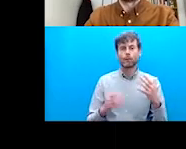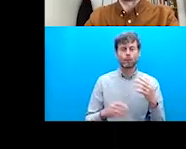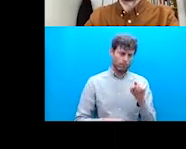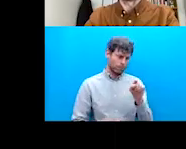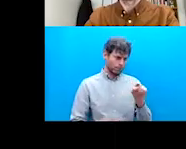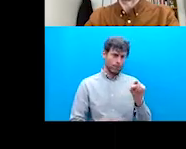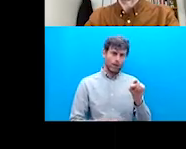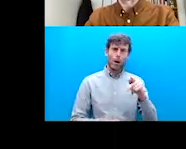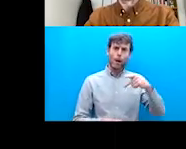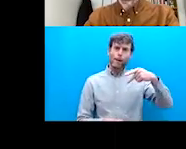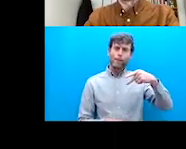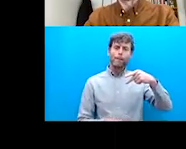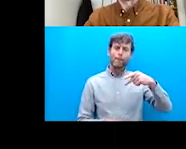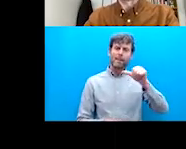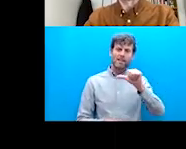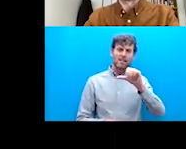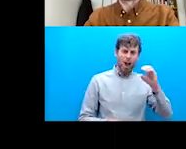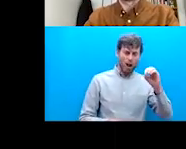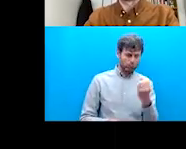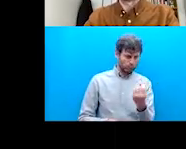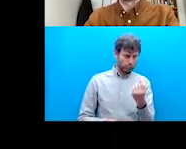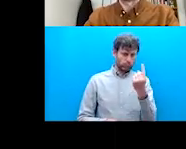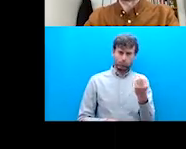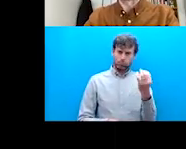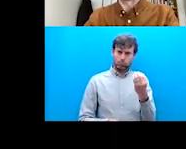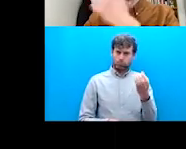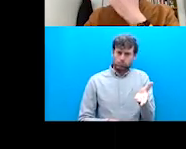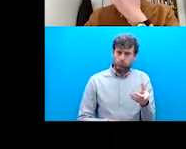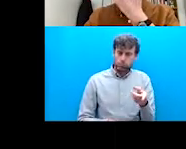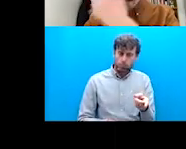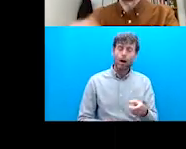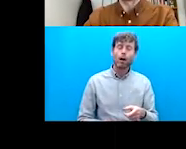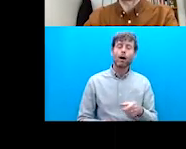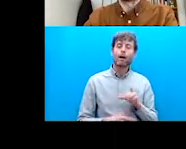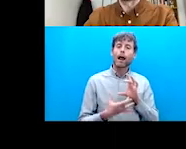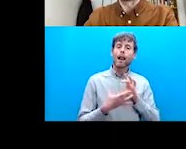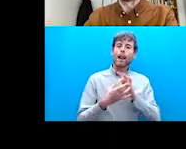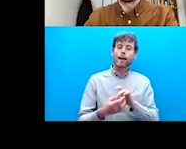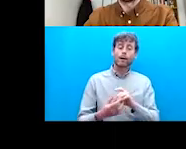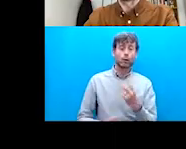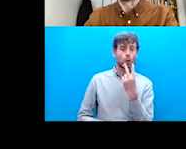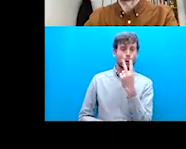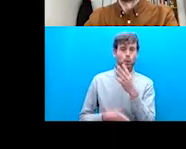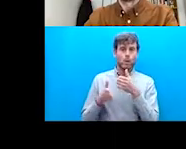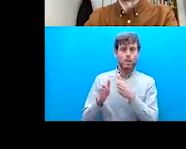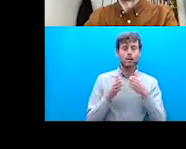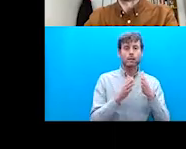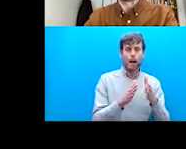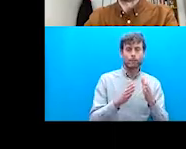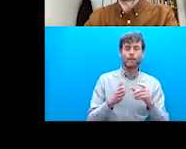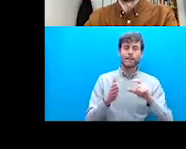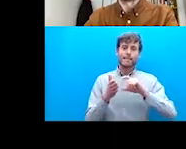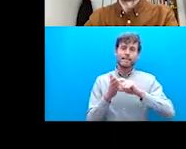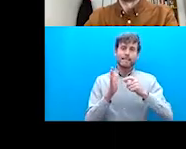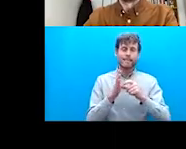the P600 in terms of 2 different types of syntax semantics interactions involved in the